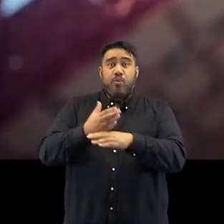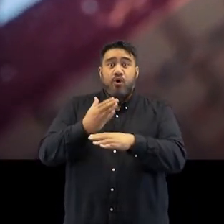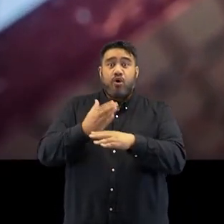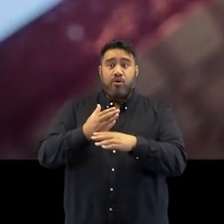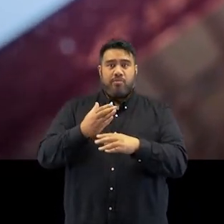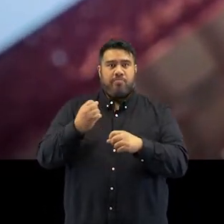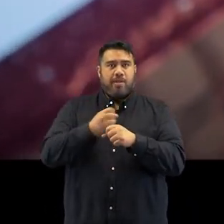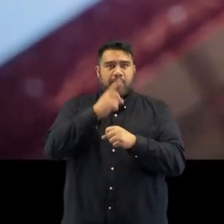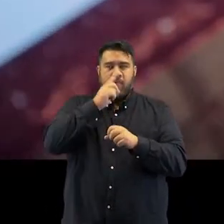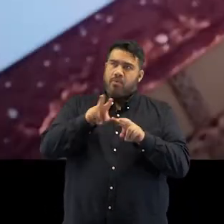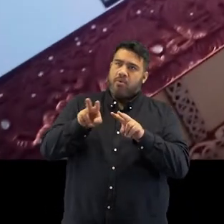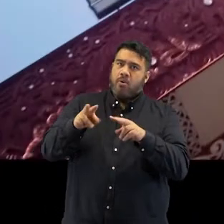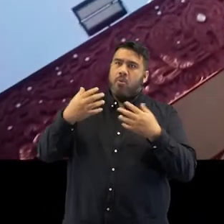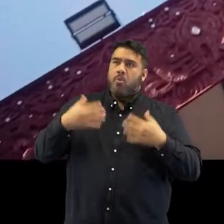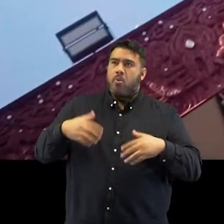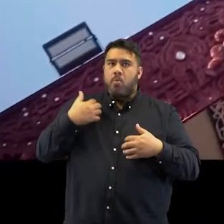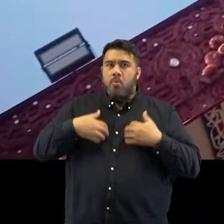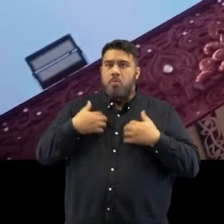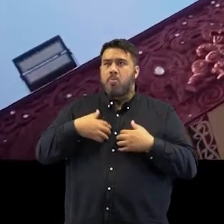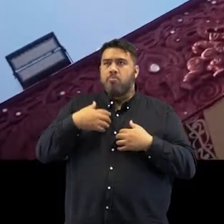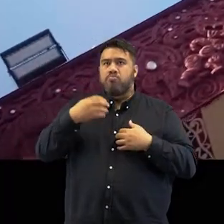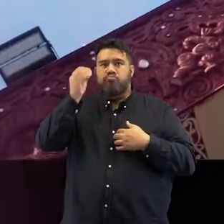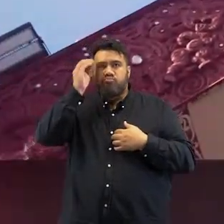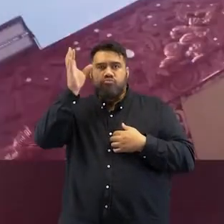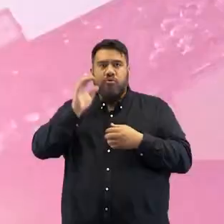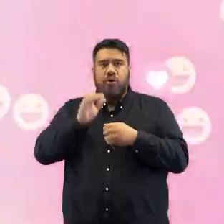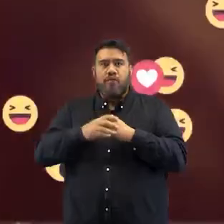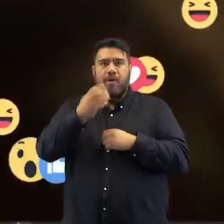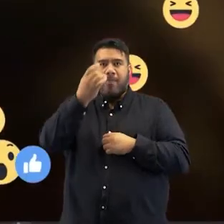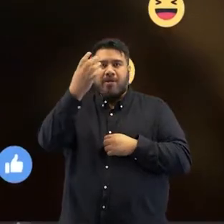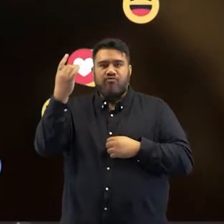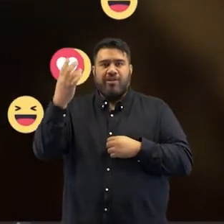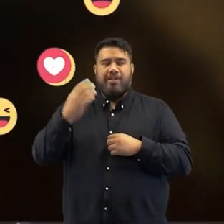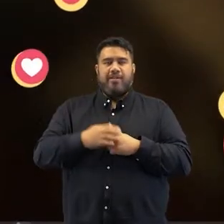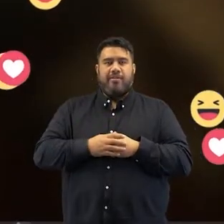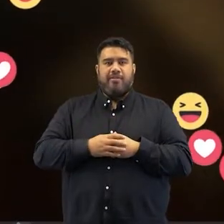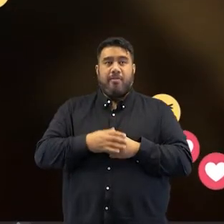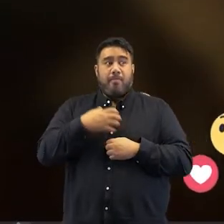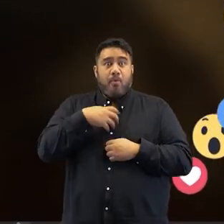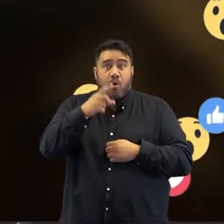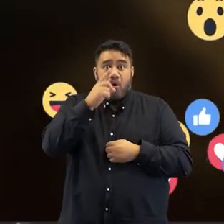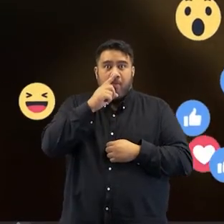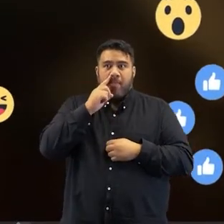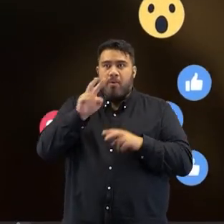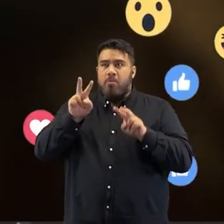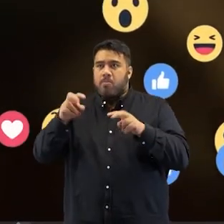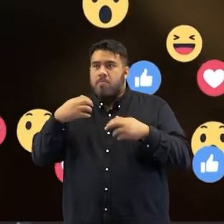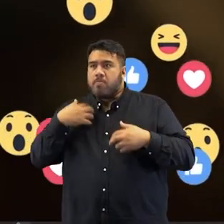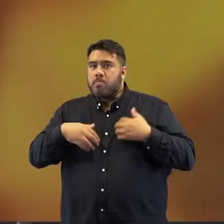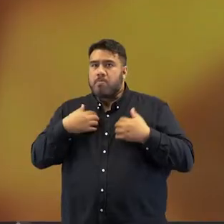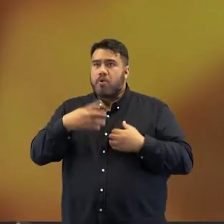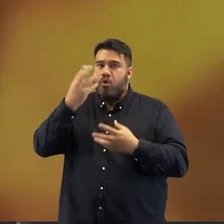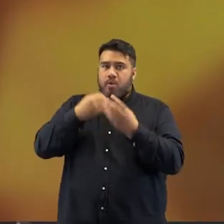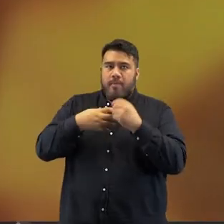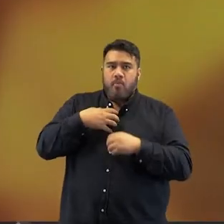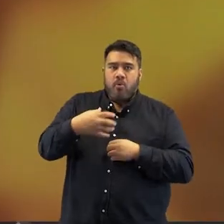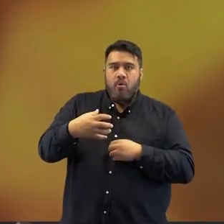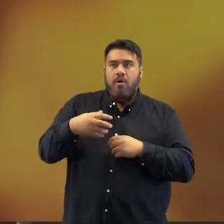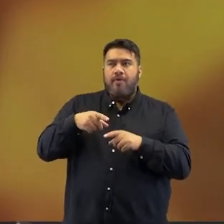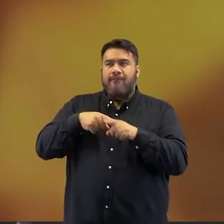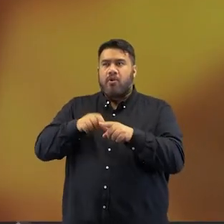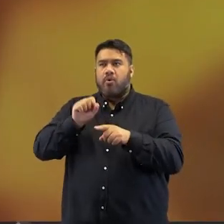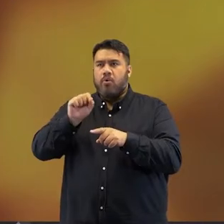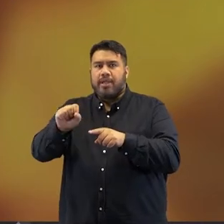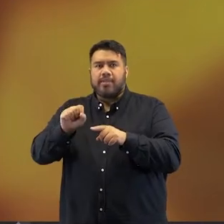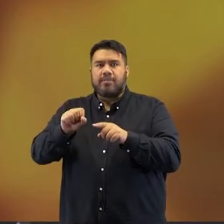raised the profile and understanding of Matariki in Aotearoa and drawn a large following on social media with podcasts and